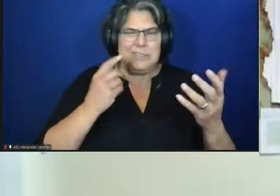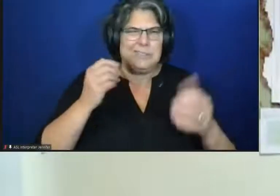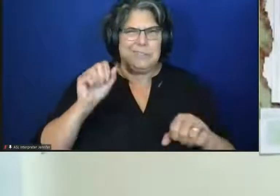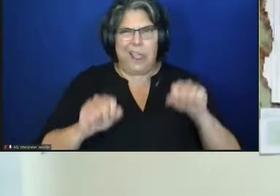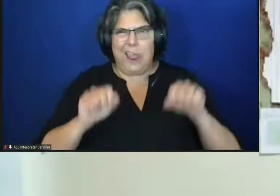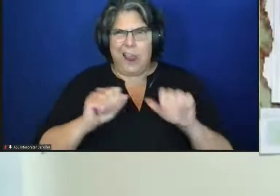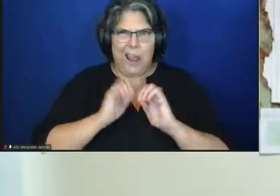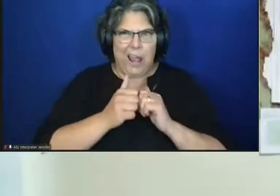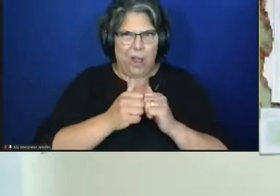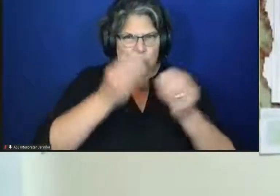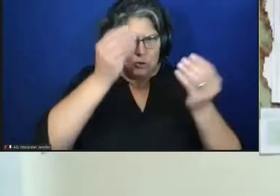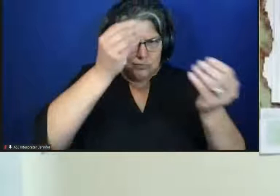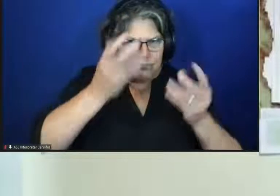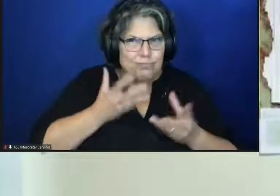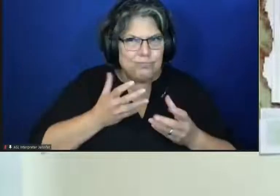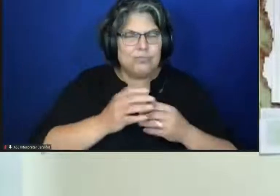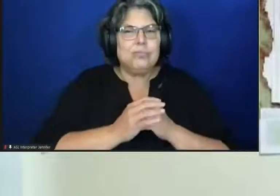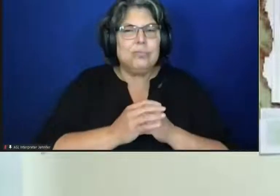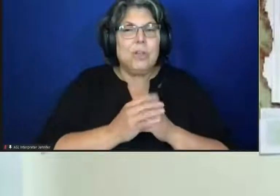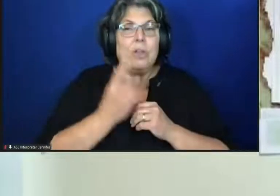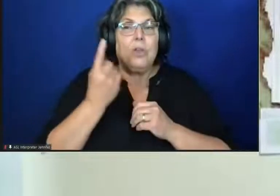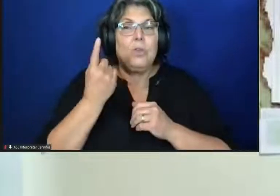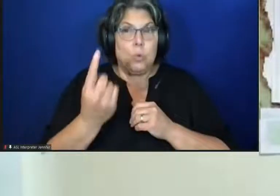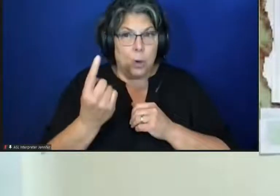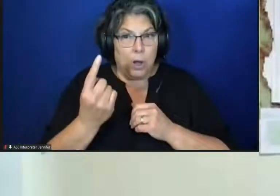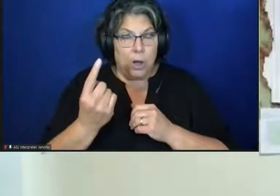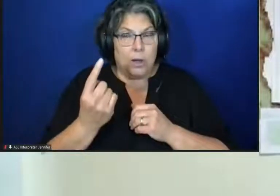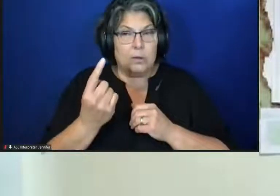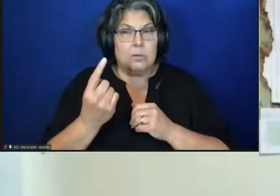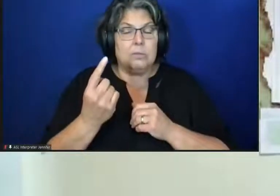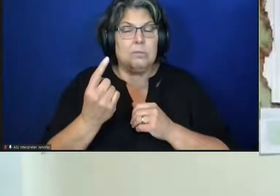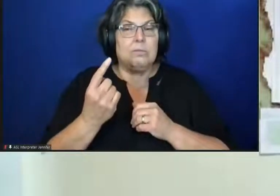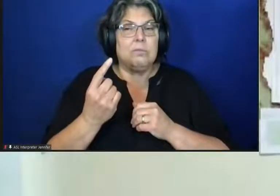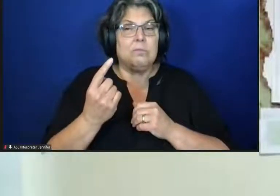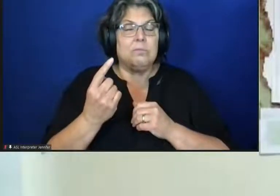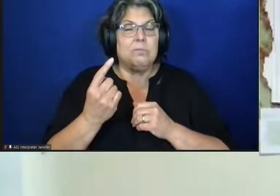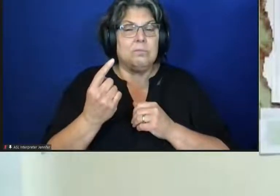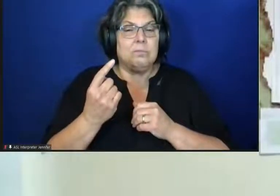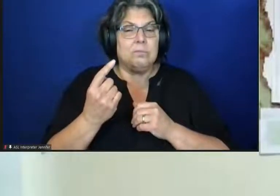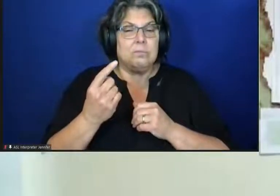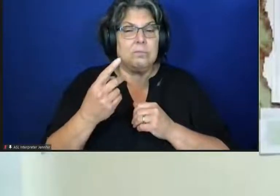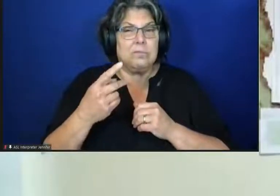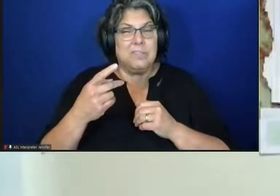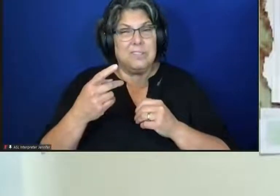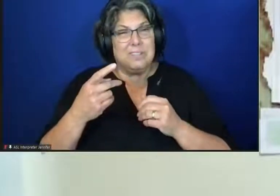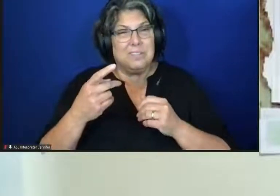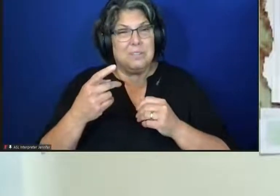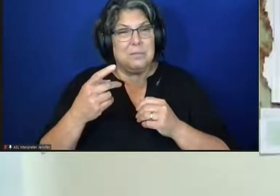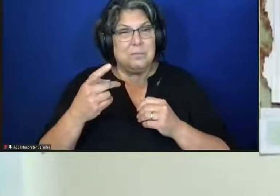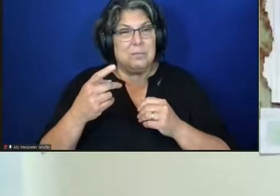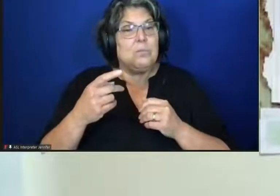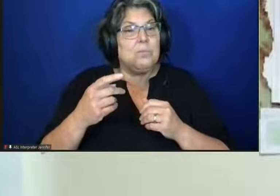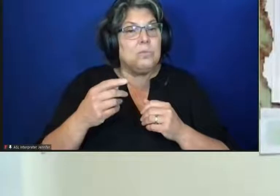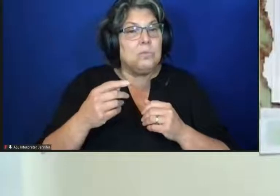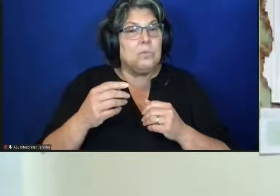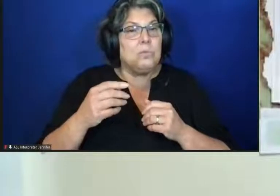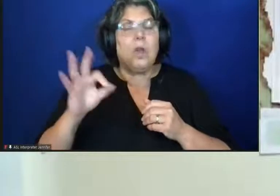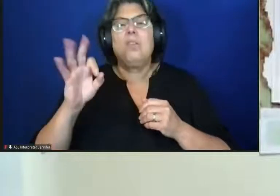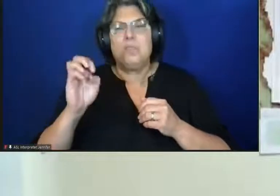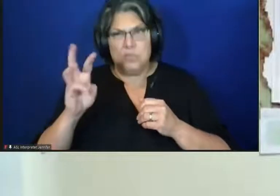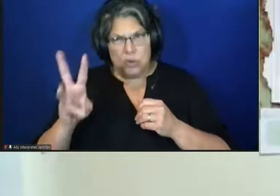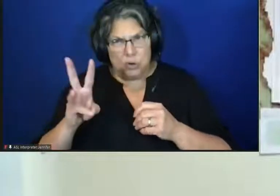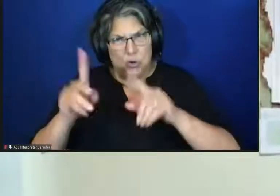So the one pure test that we have reported now, and I say that with a little bit of uncertainty also because those systems have